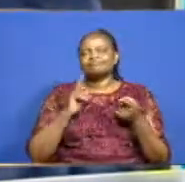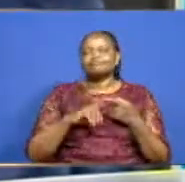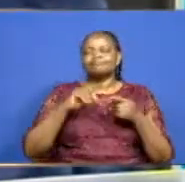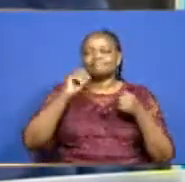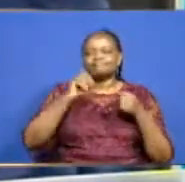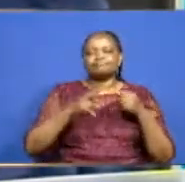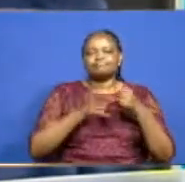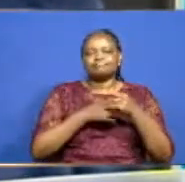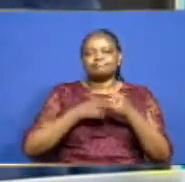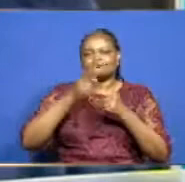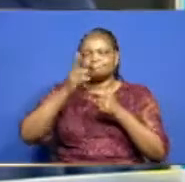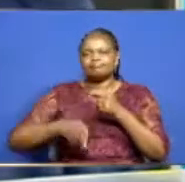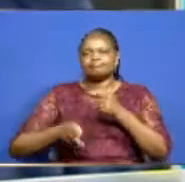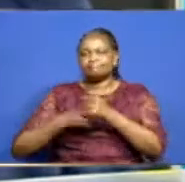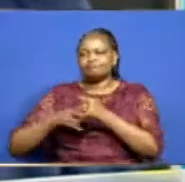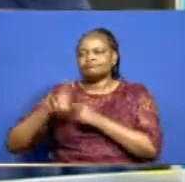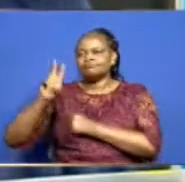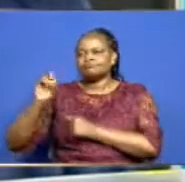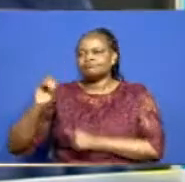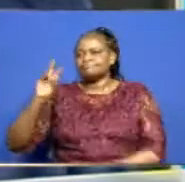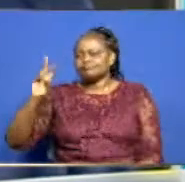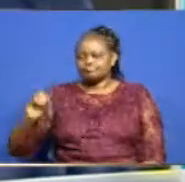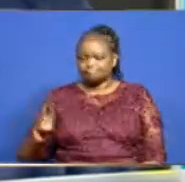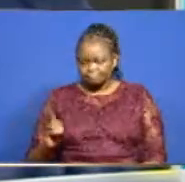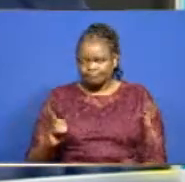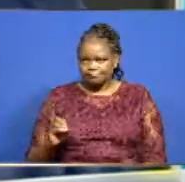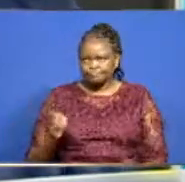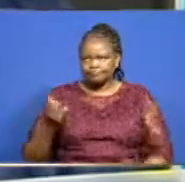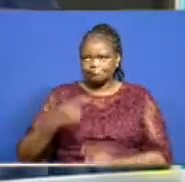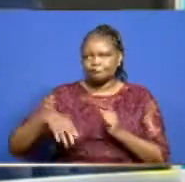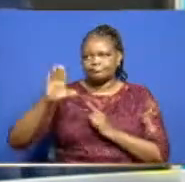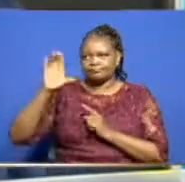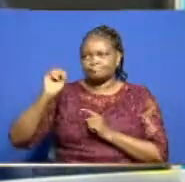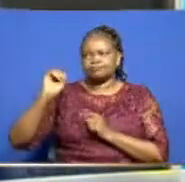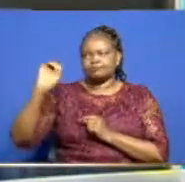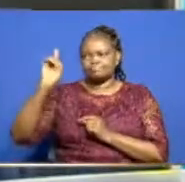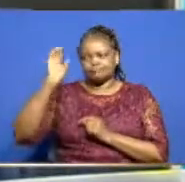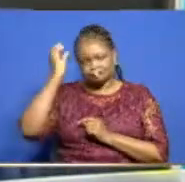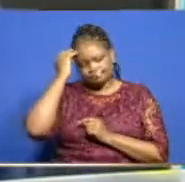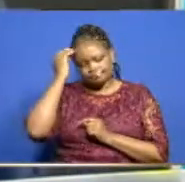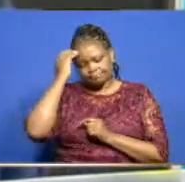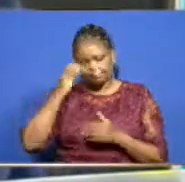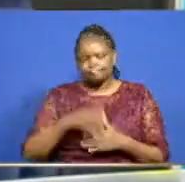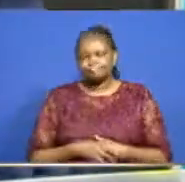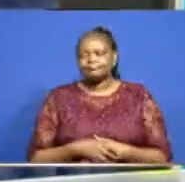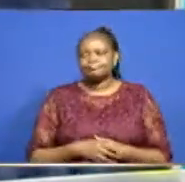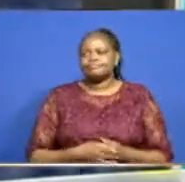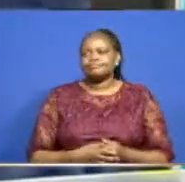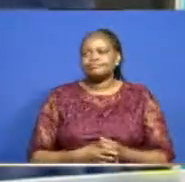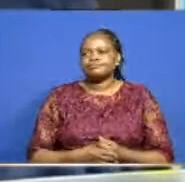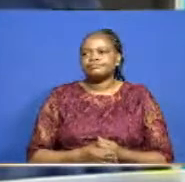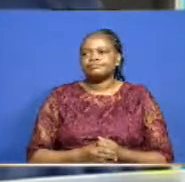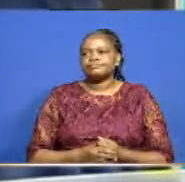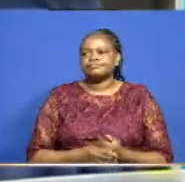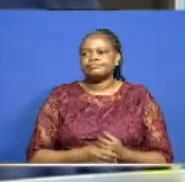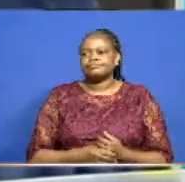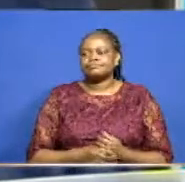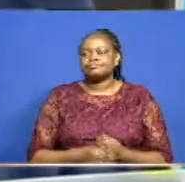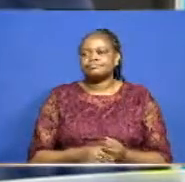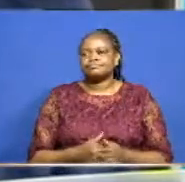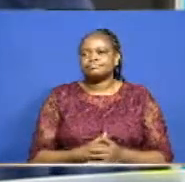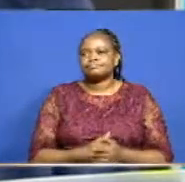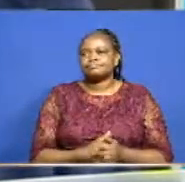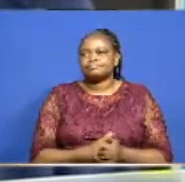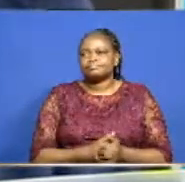according to the CS in the Ministry of Education. Now, looking at aside from the basic education, technical